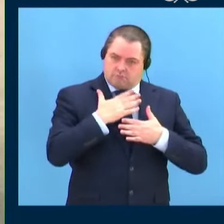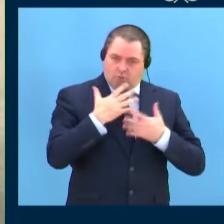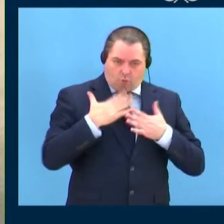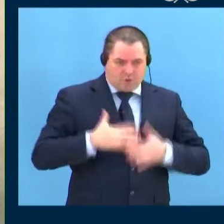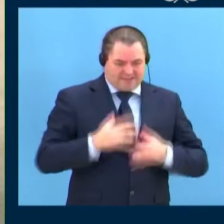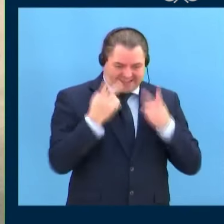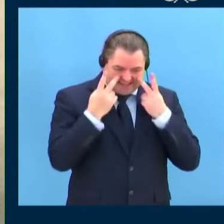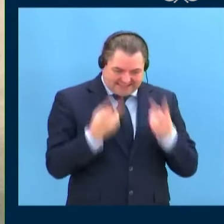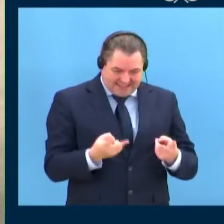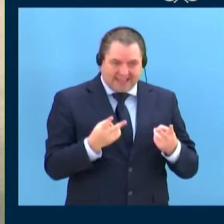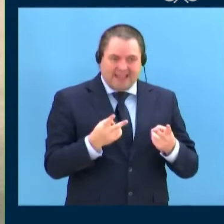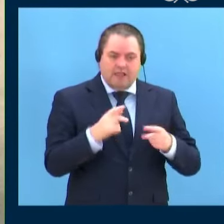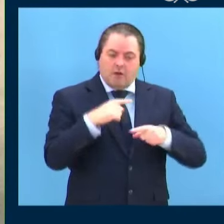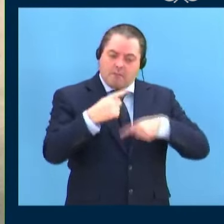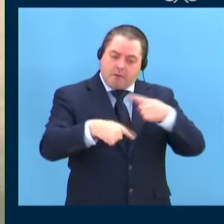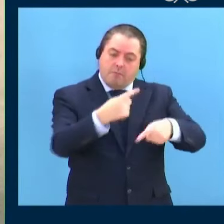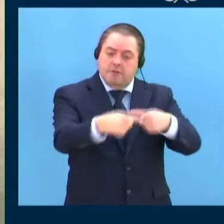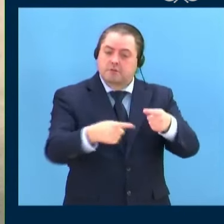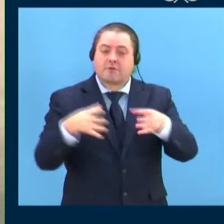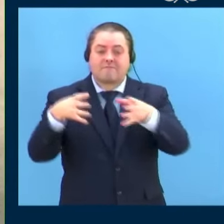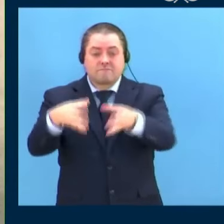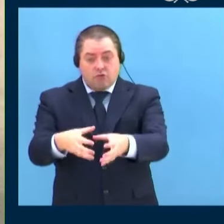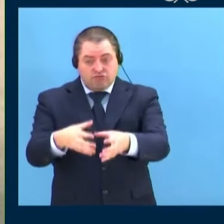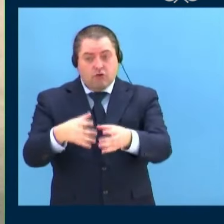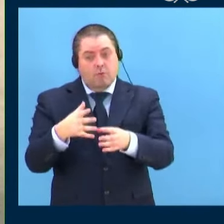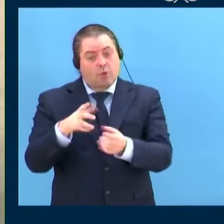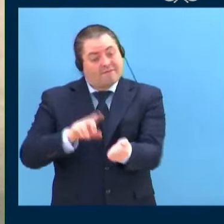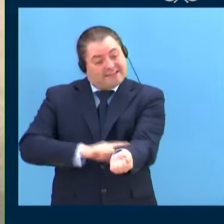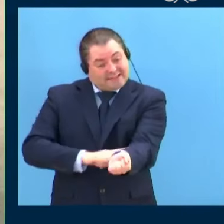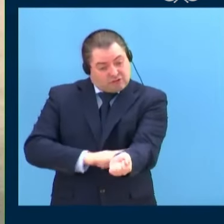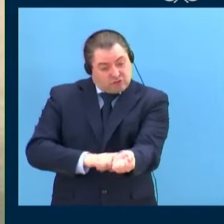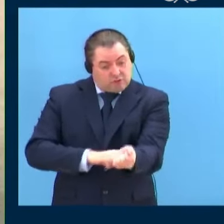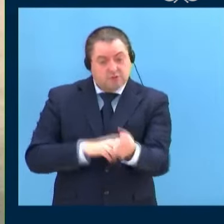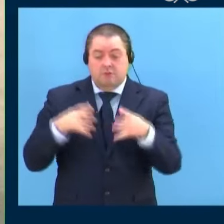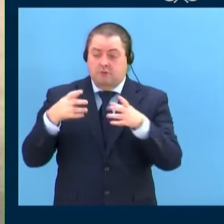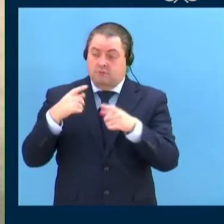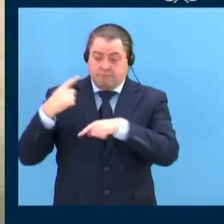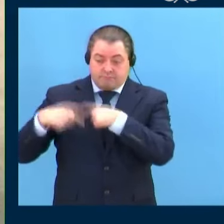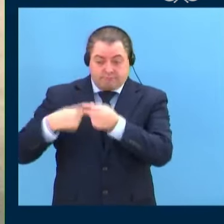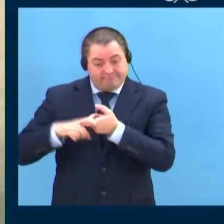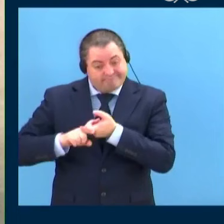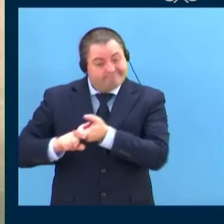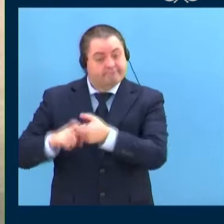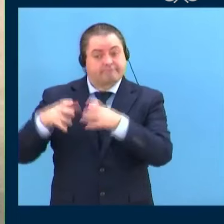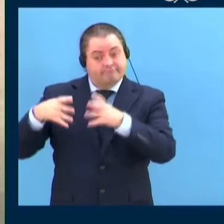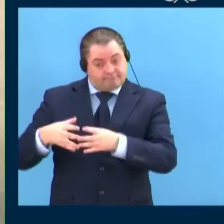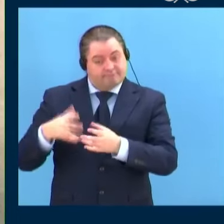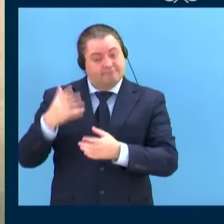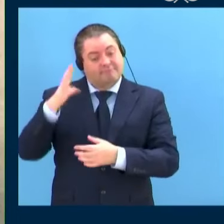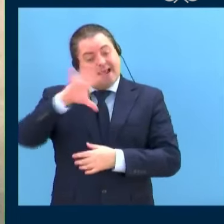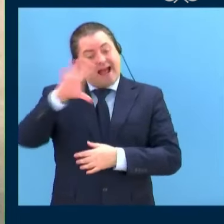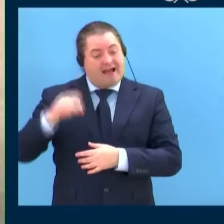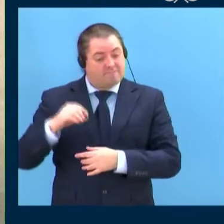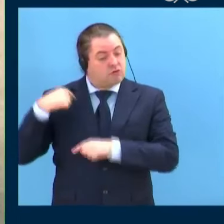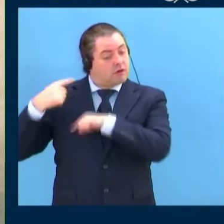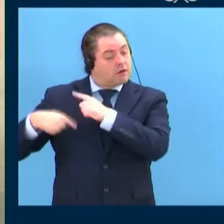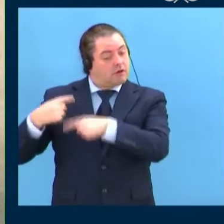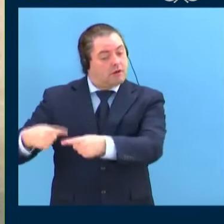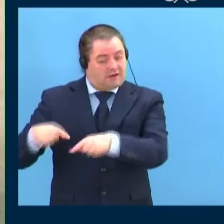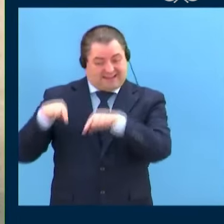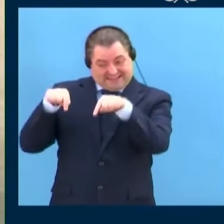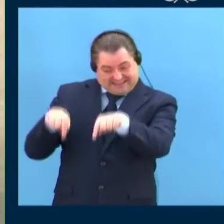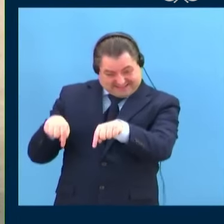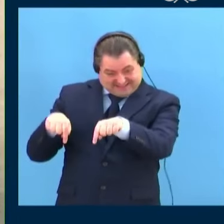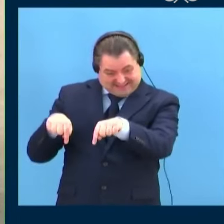Permanent Forum on Indigenous Issues and the Permanent Forum on People of African Descent that could be adopted in a future reform of